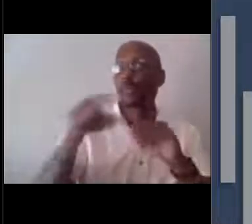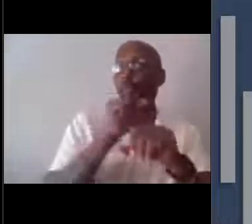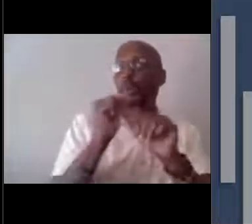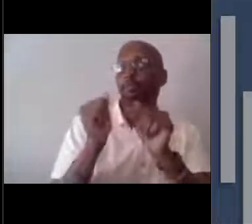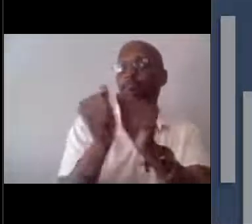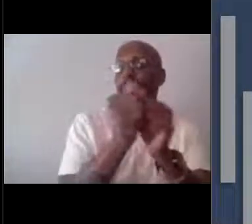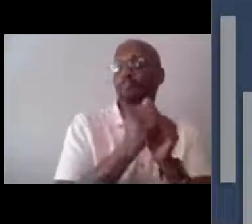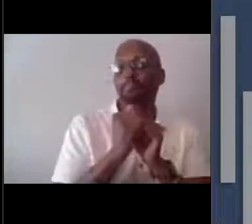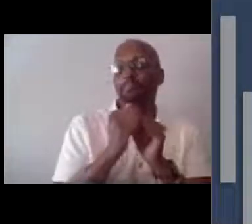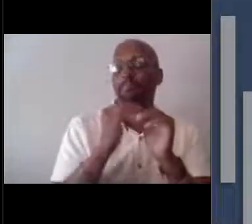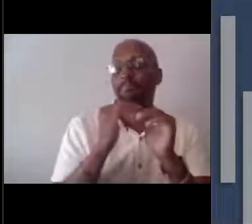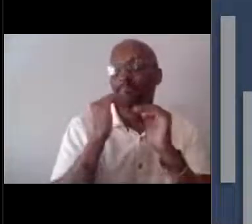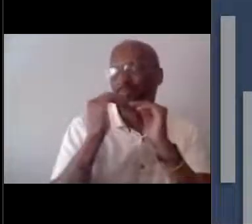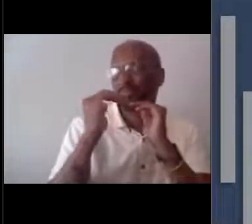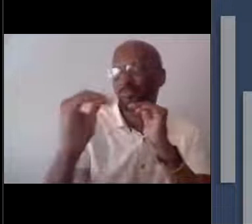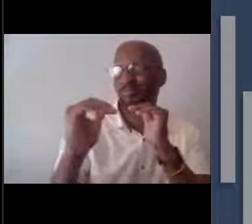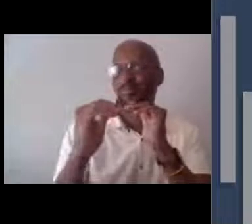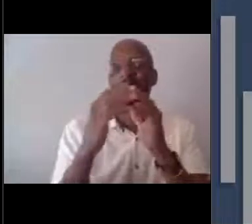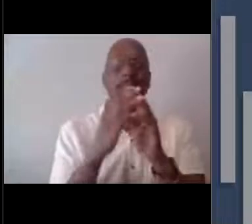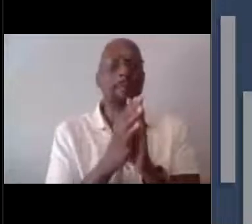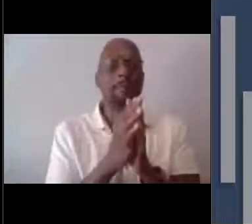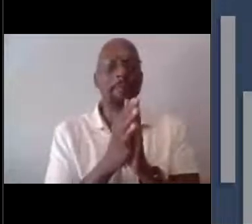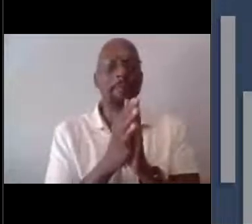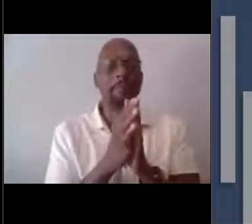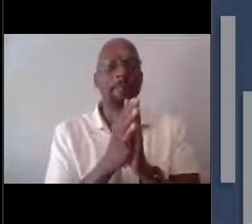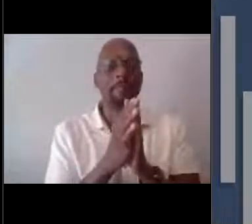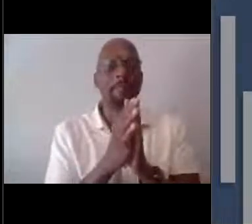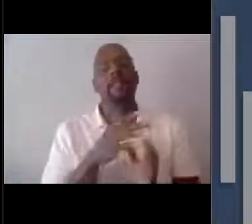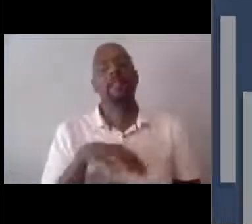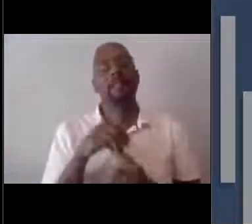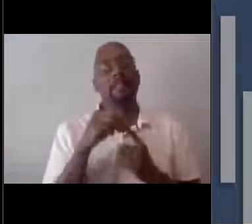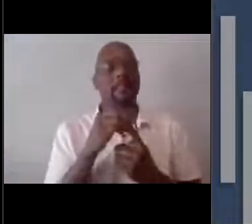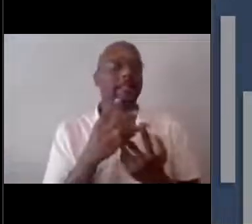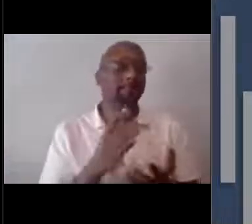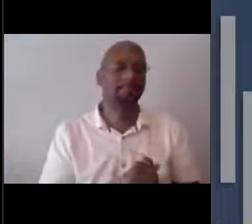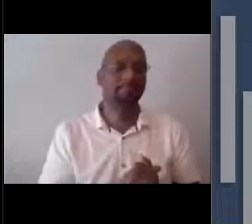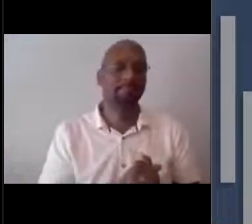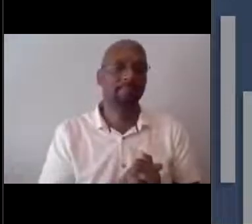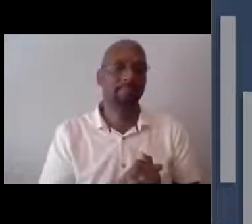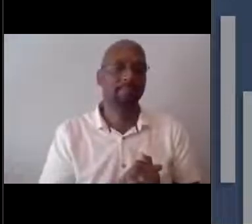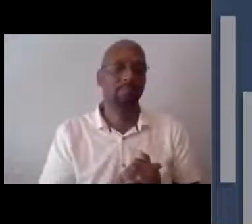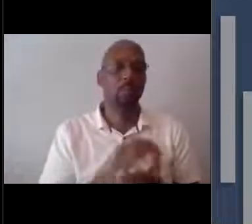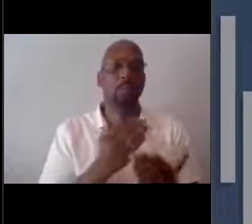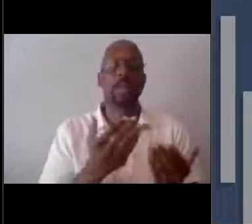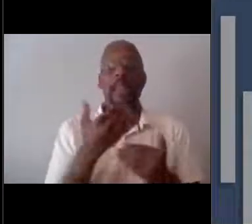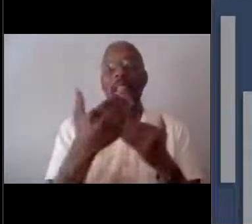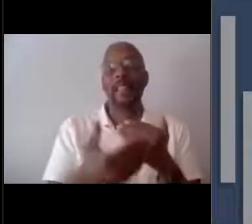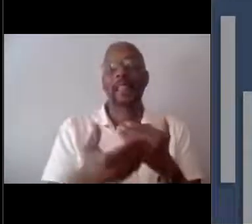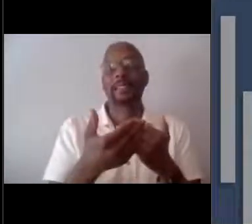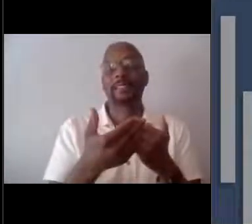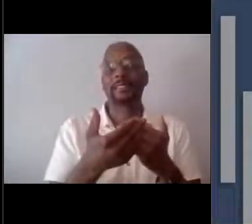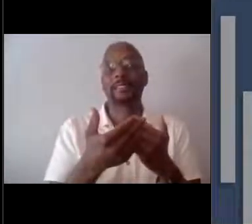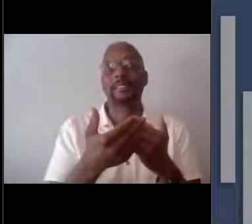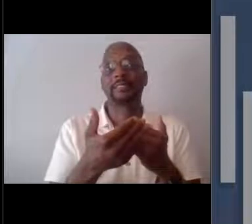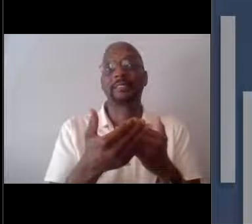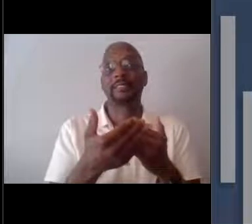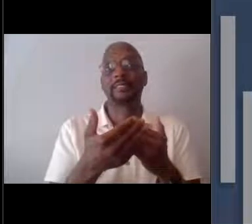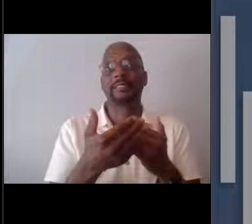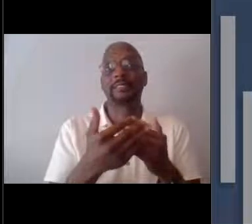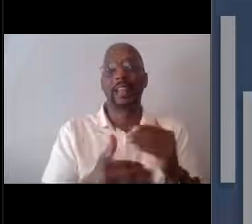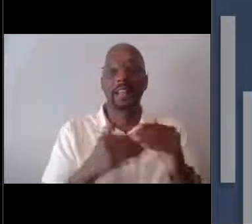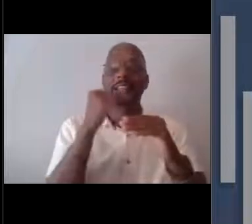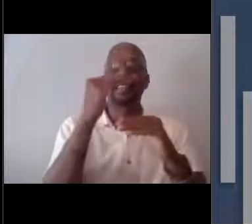and especially I'm interested in what the next step is in engagement